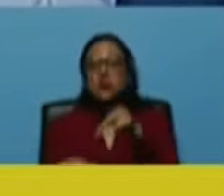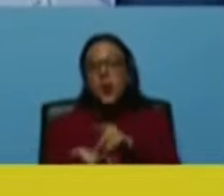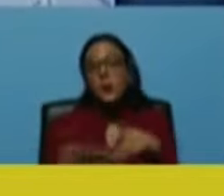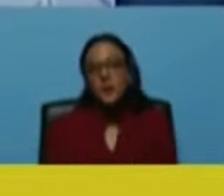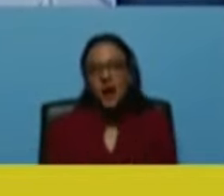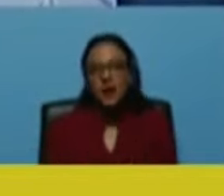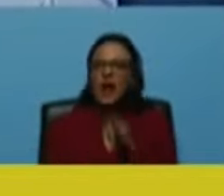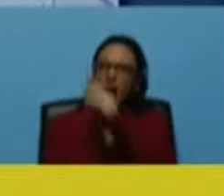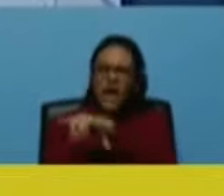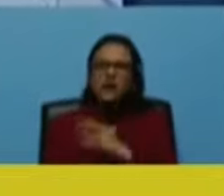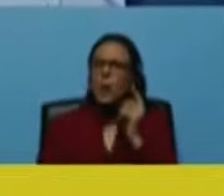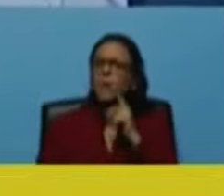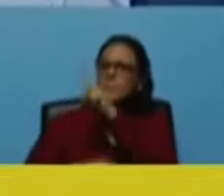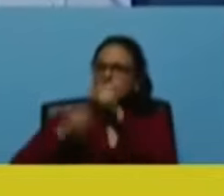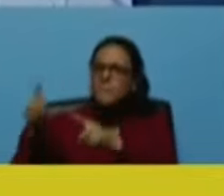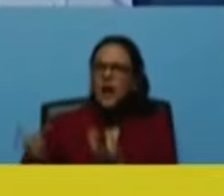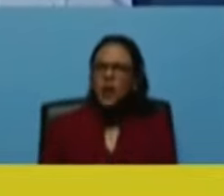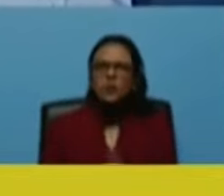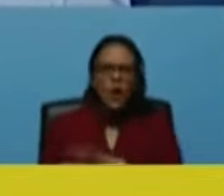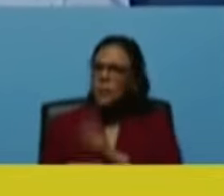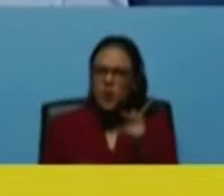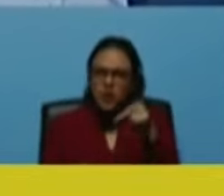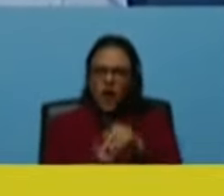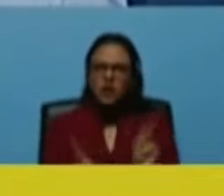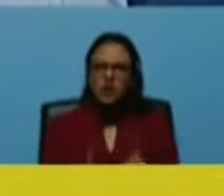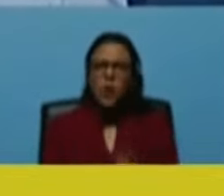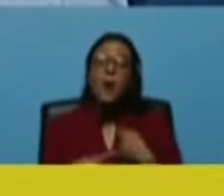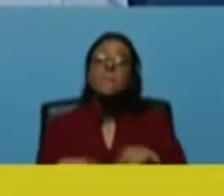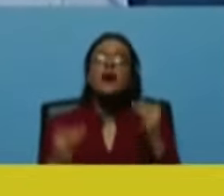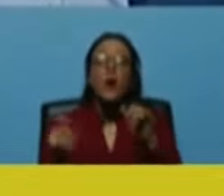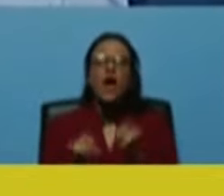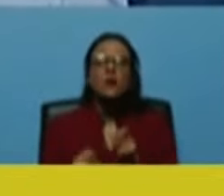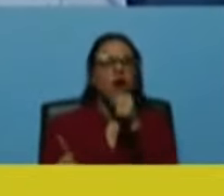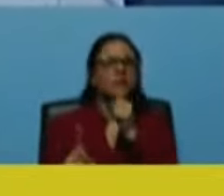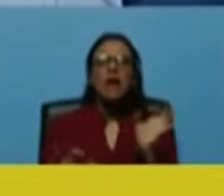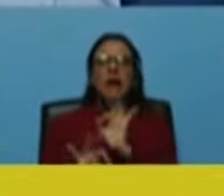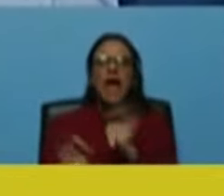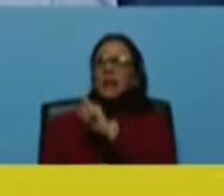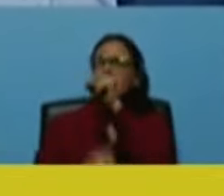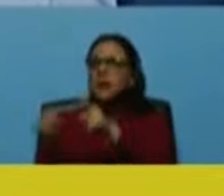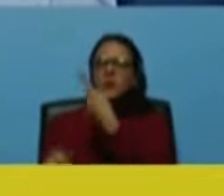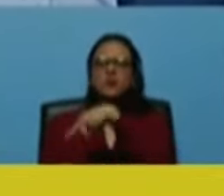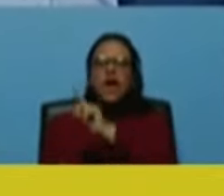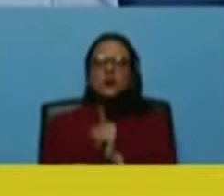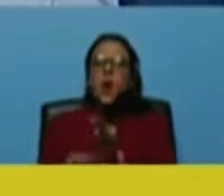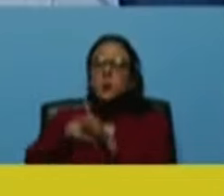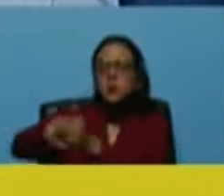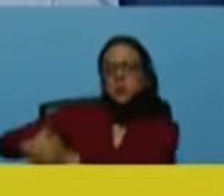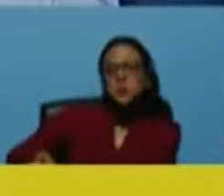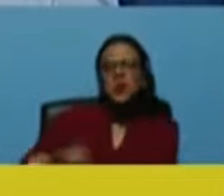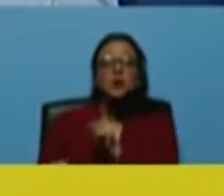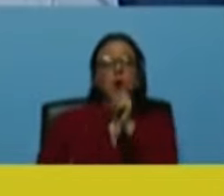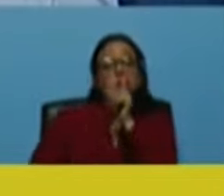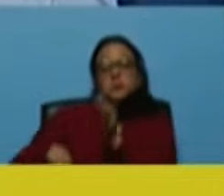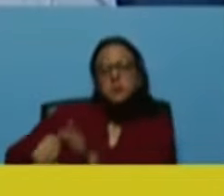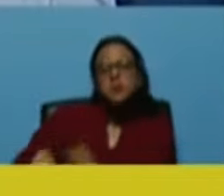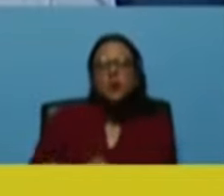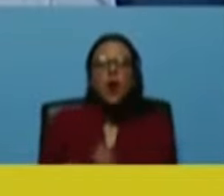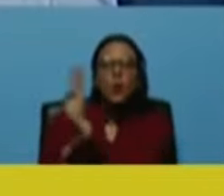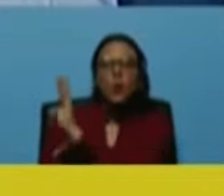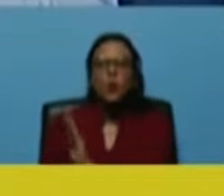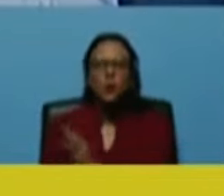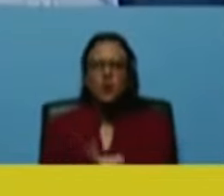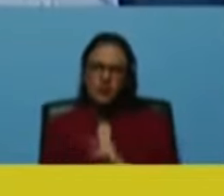to provide, to deliver, you don't come here. But certain journalists don't ask